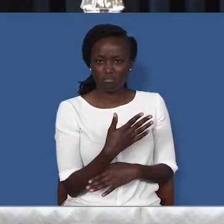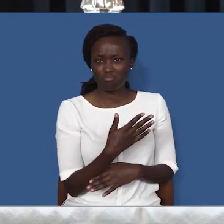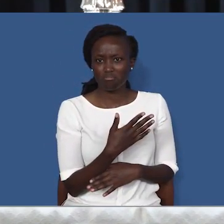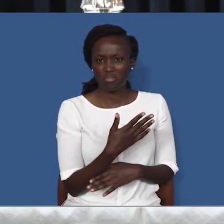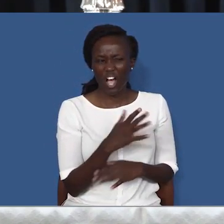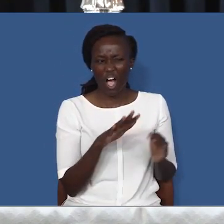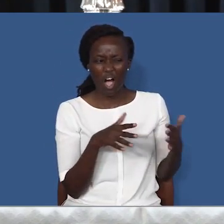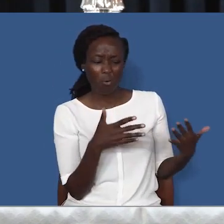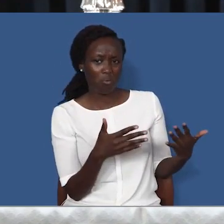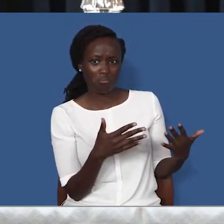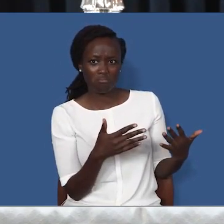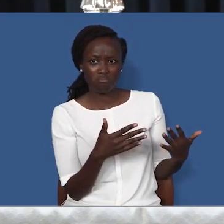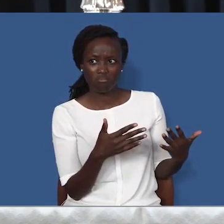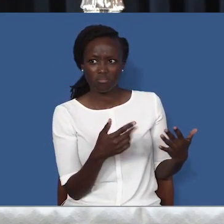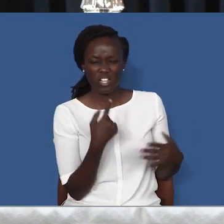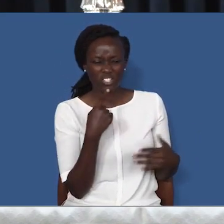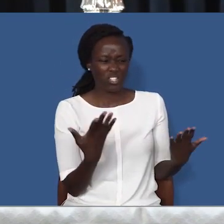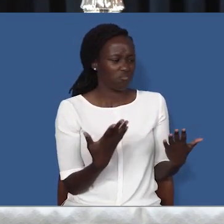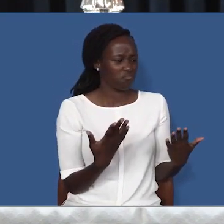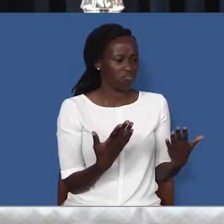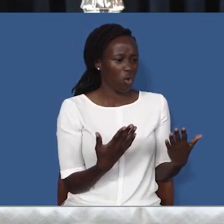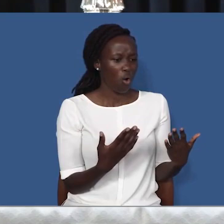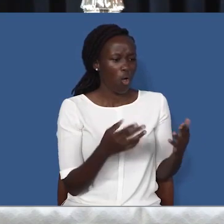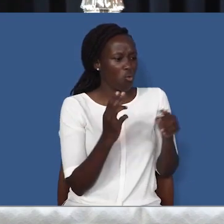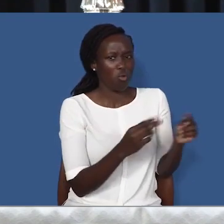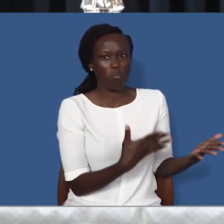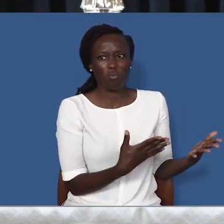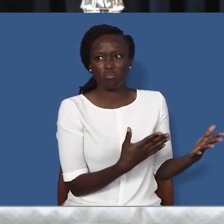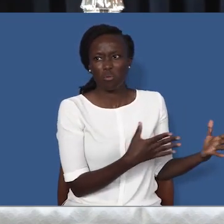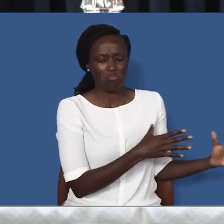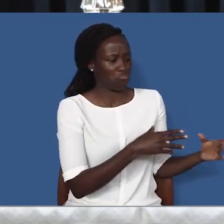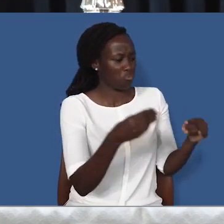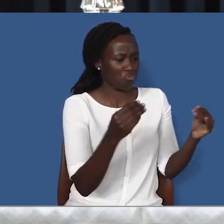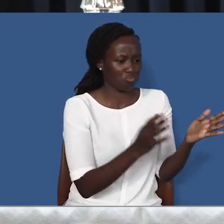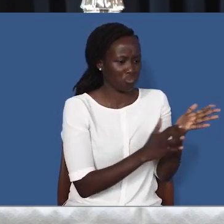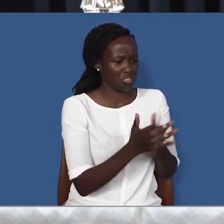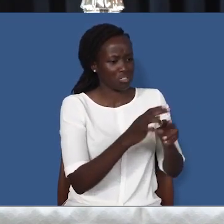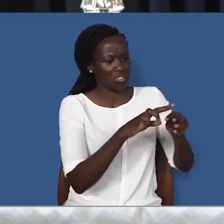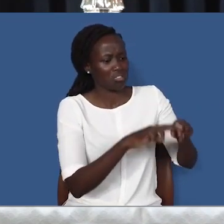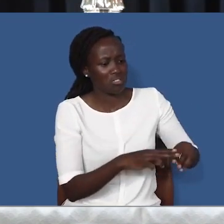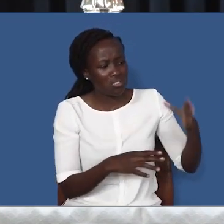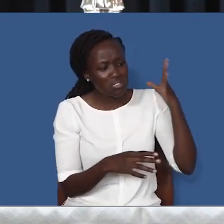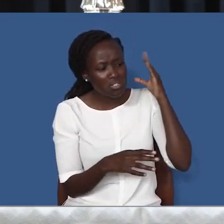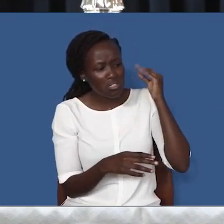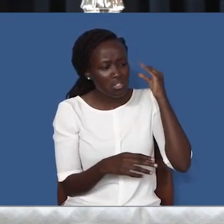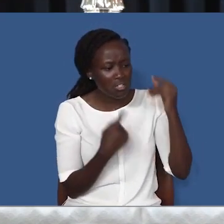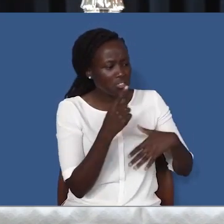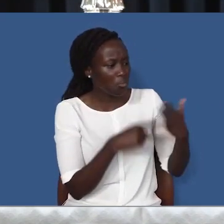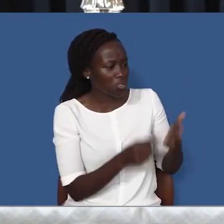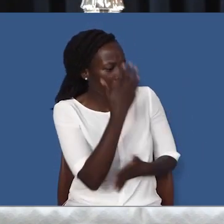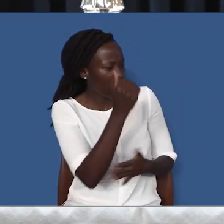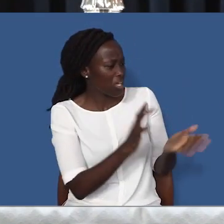or was, it's business as usual. Let's go to Jesus. Sit down and hear what he has to say. After all, he